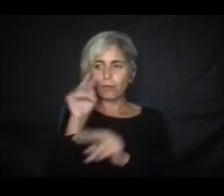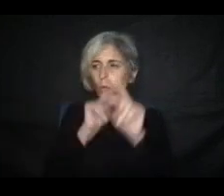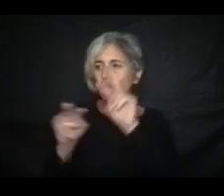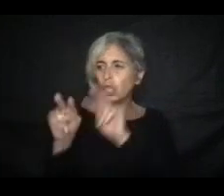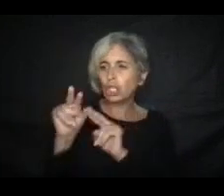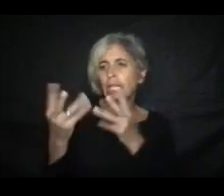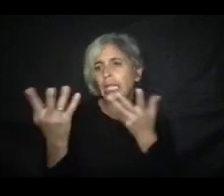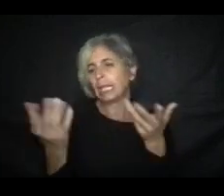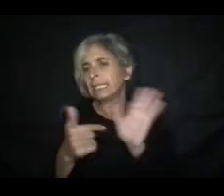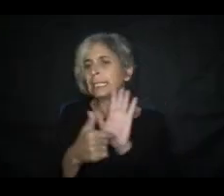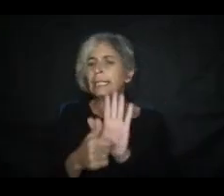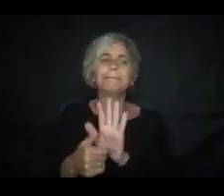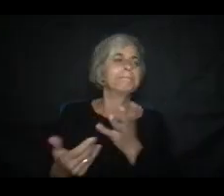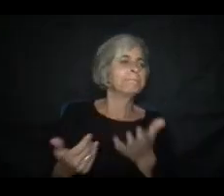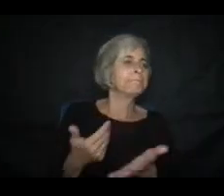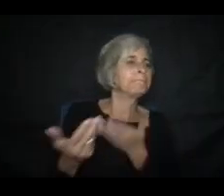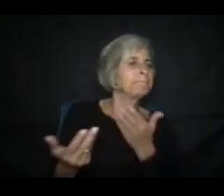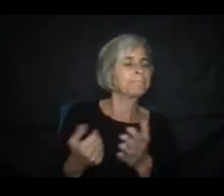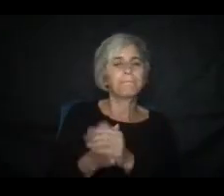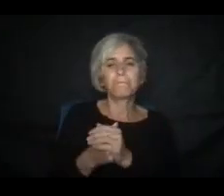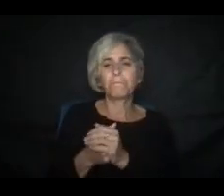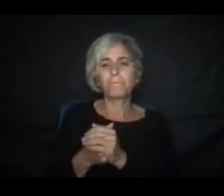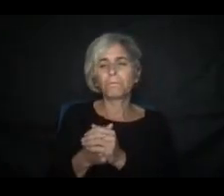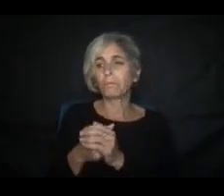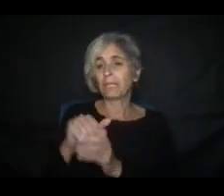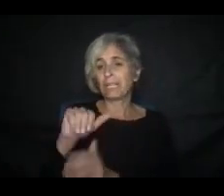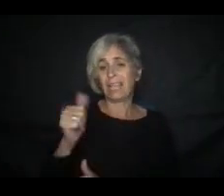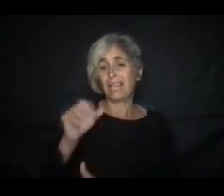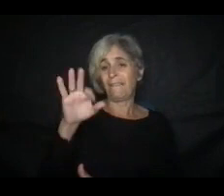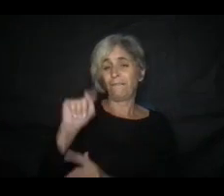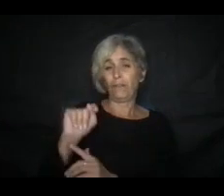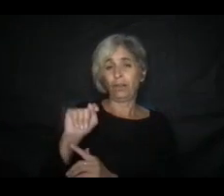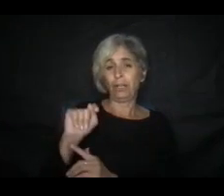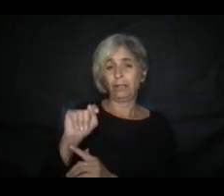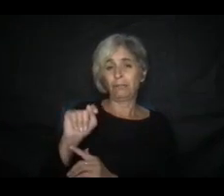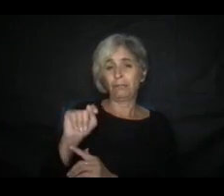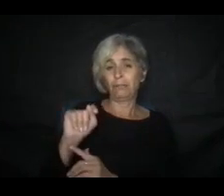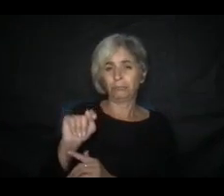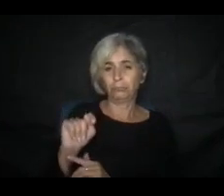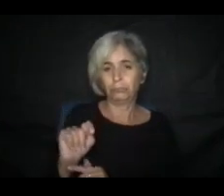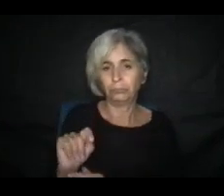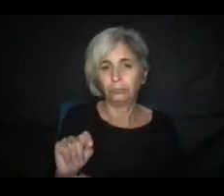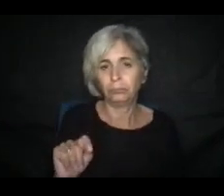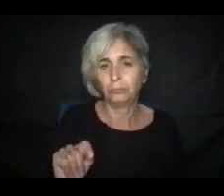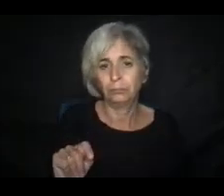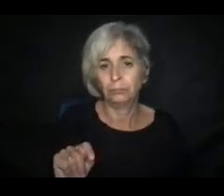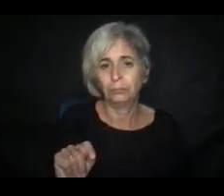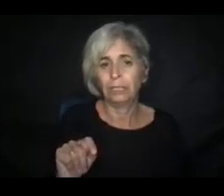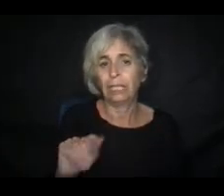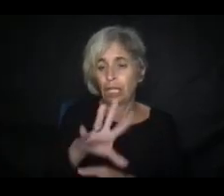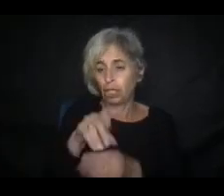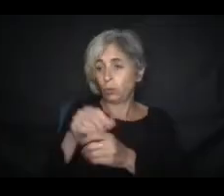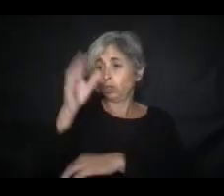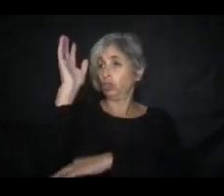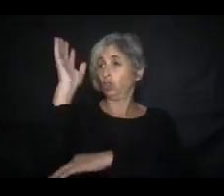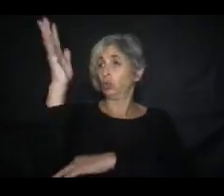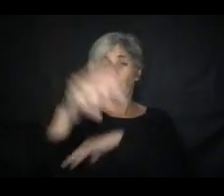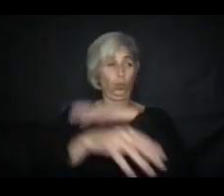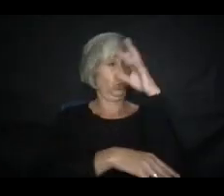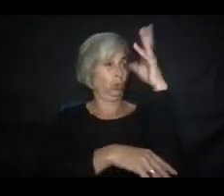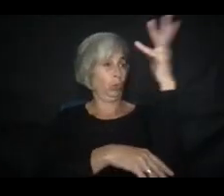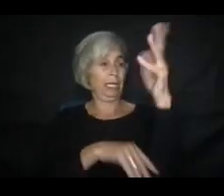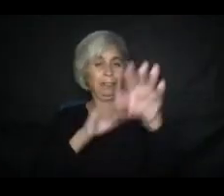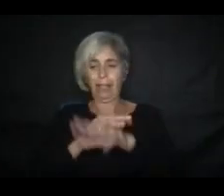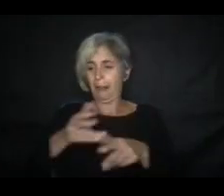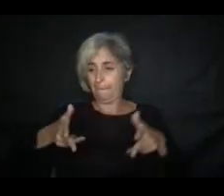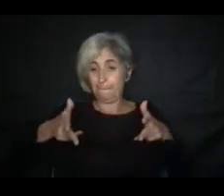at, let's say, a 10-foot path and it includes street trees and on-street parking,